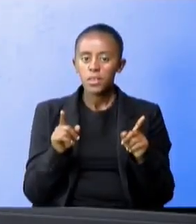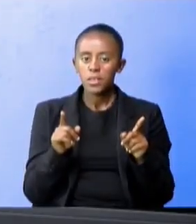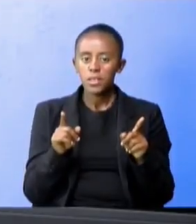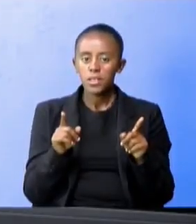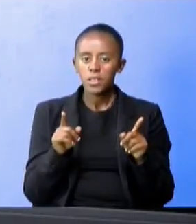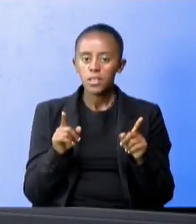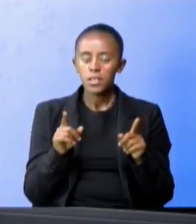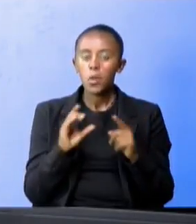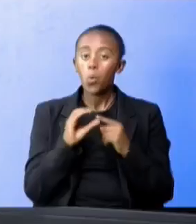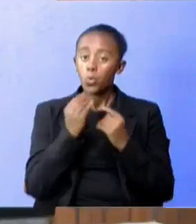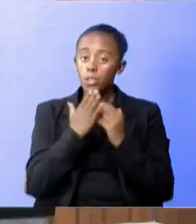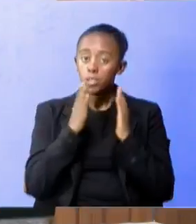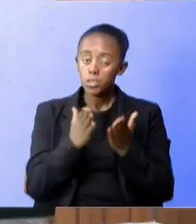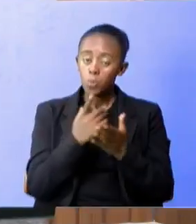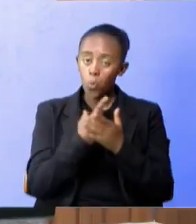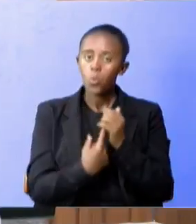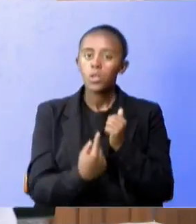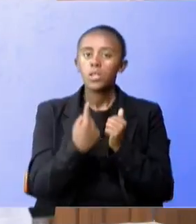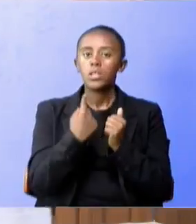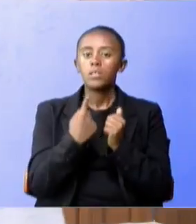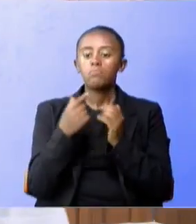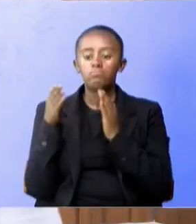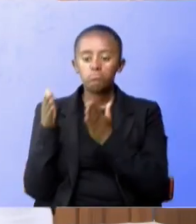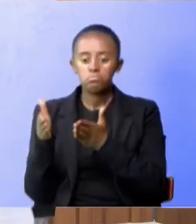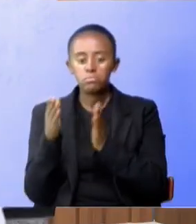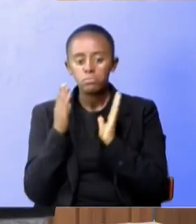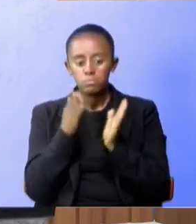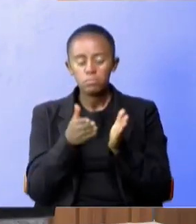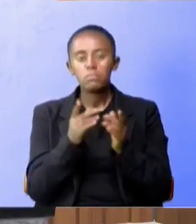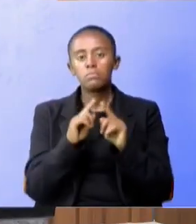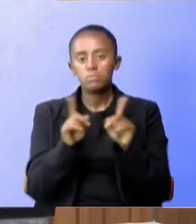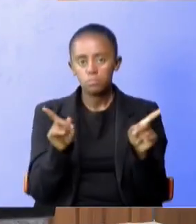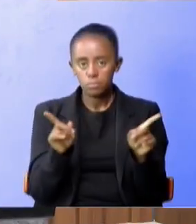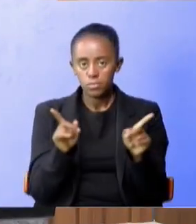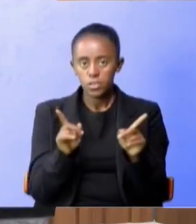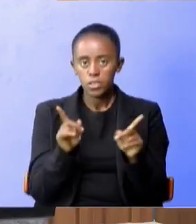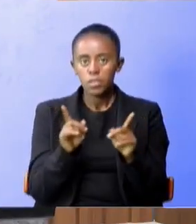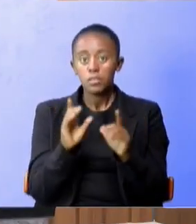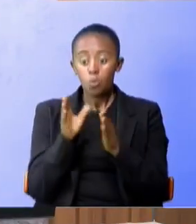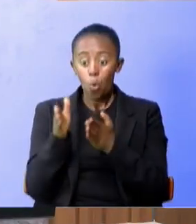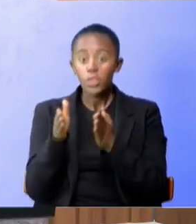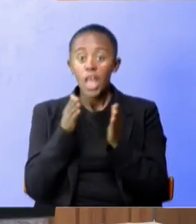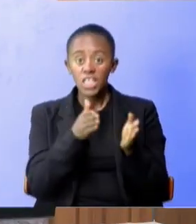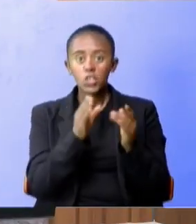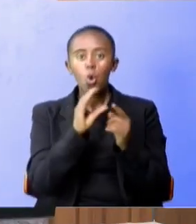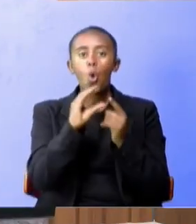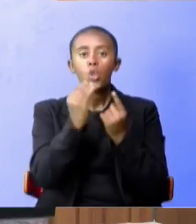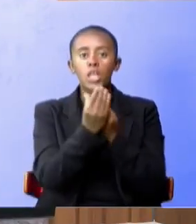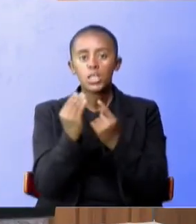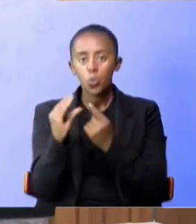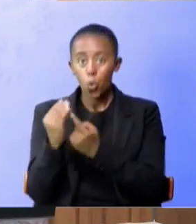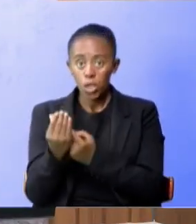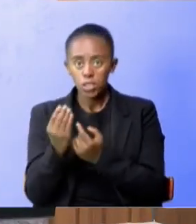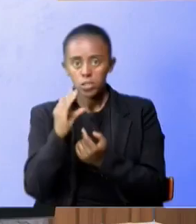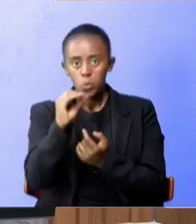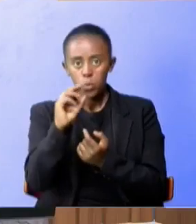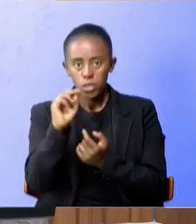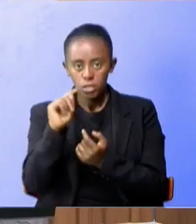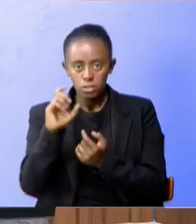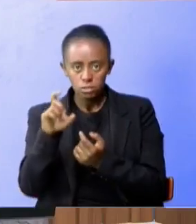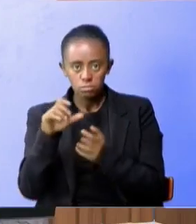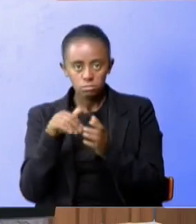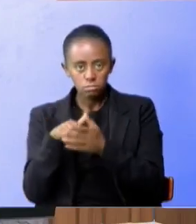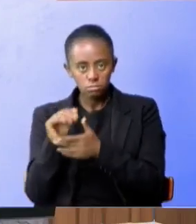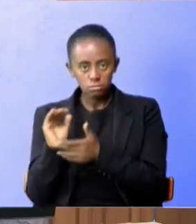synonymous in context only. So in context, they have the same meaning. But outside